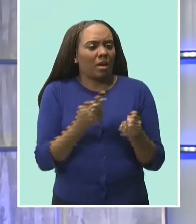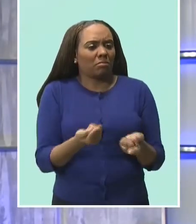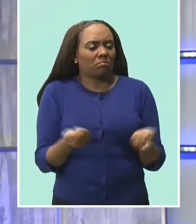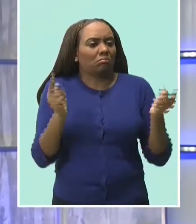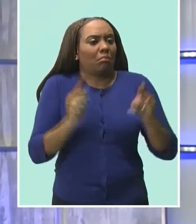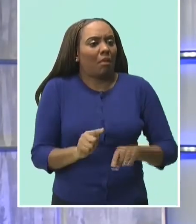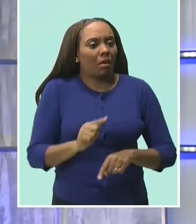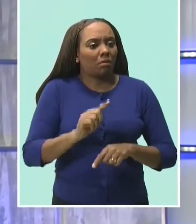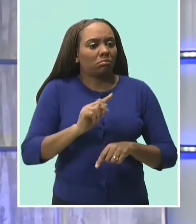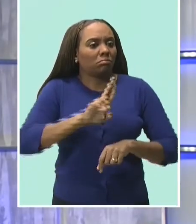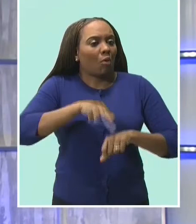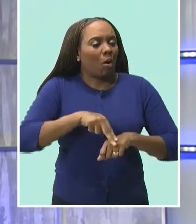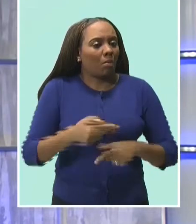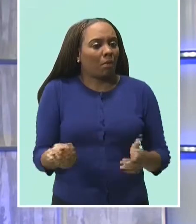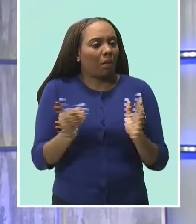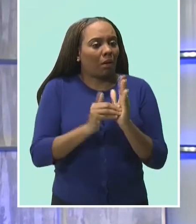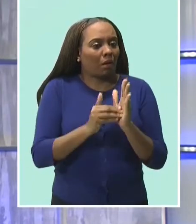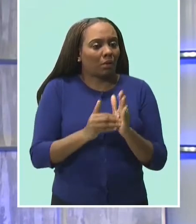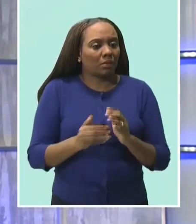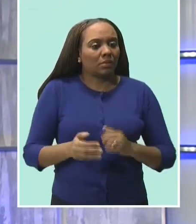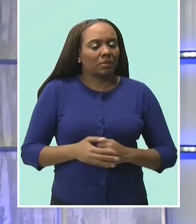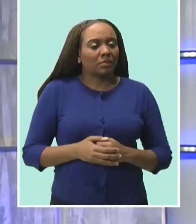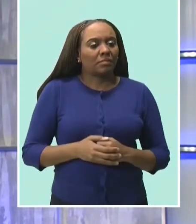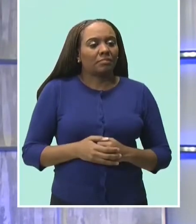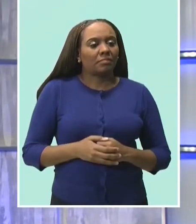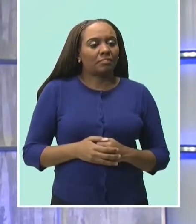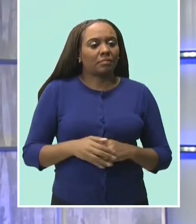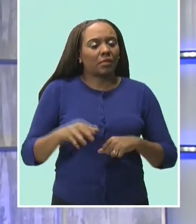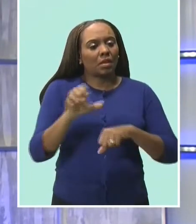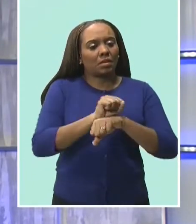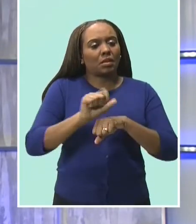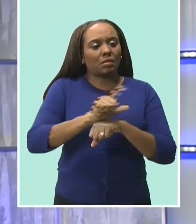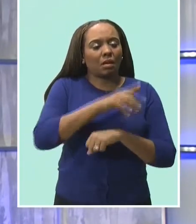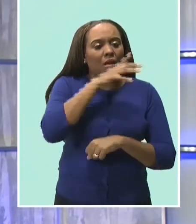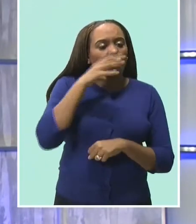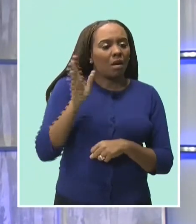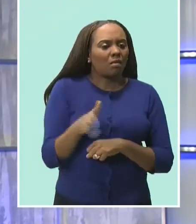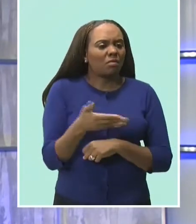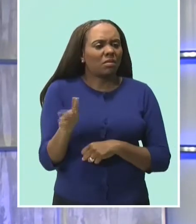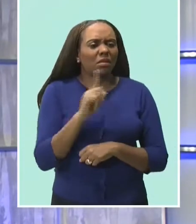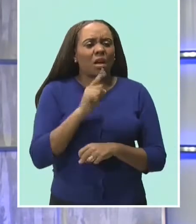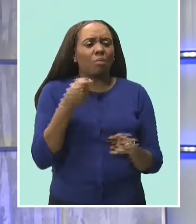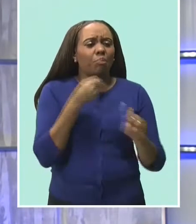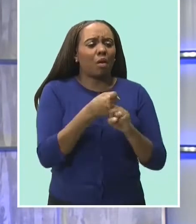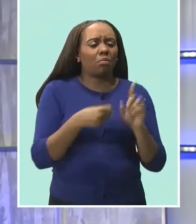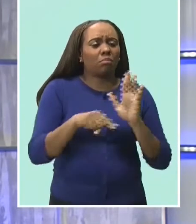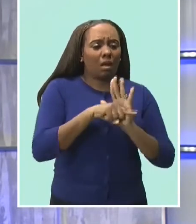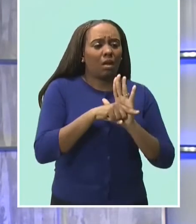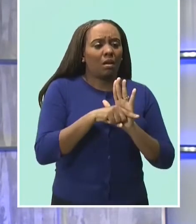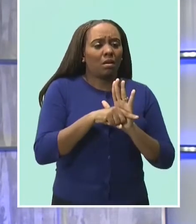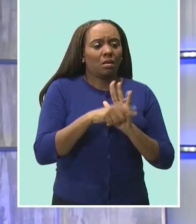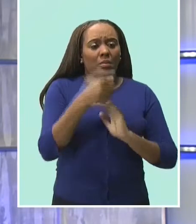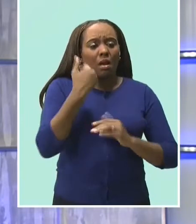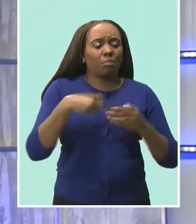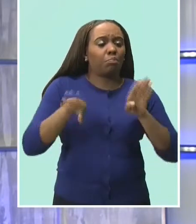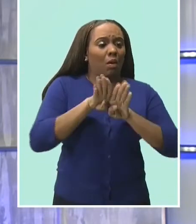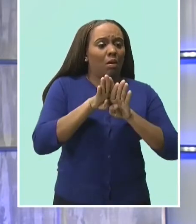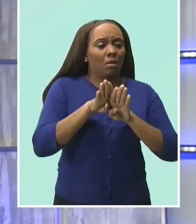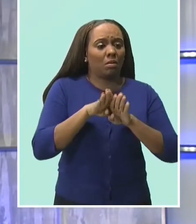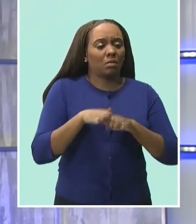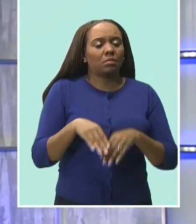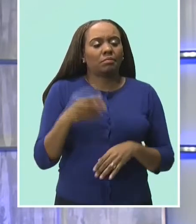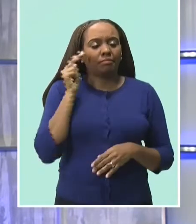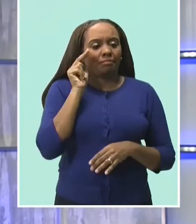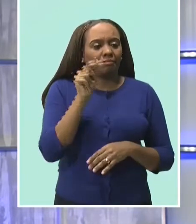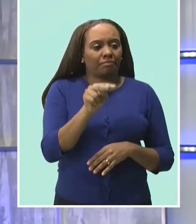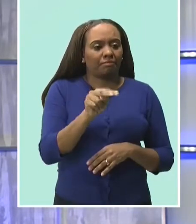The agricultural and fisheries sector in St. Lucia has been dealt a significant blow due to the COVID-19 curfew and lockdown. More